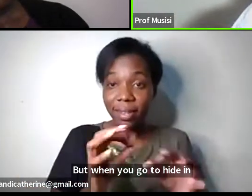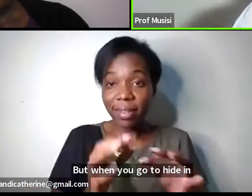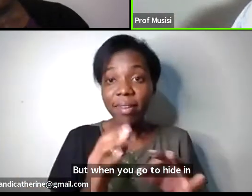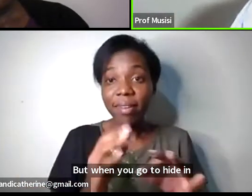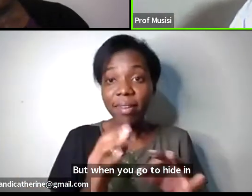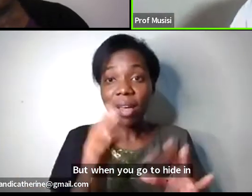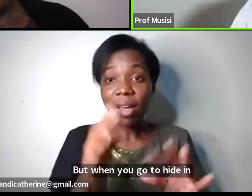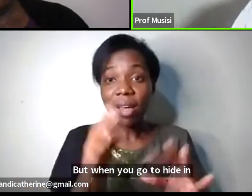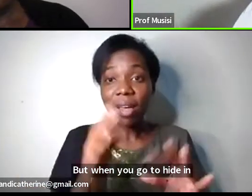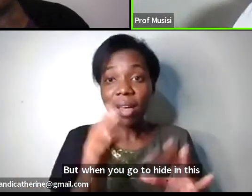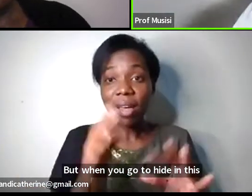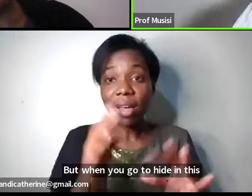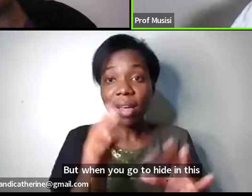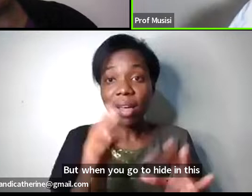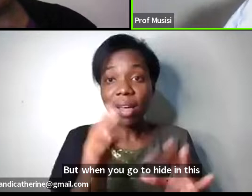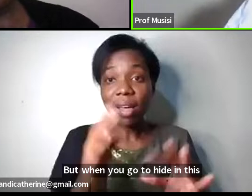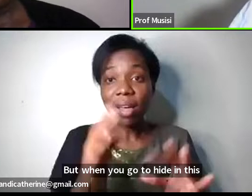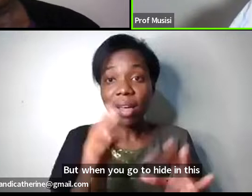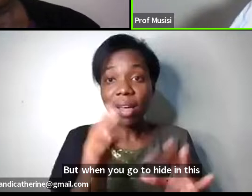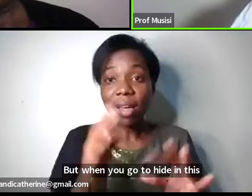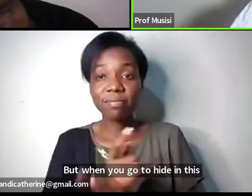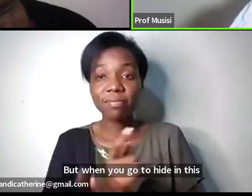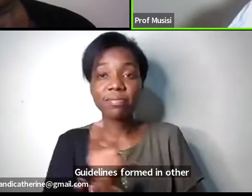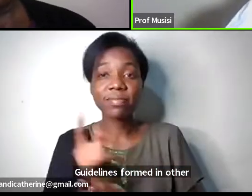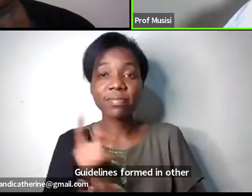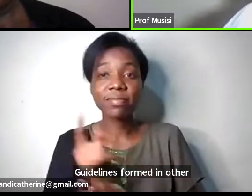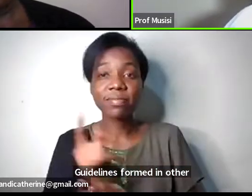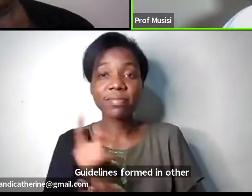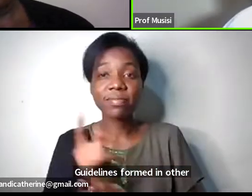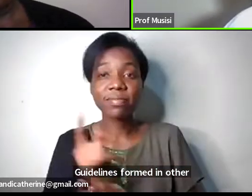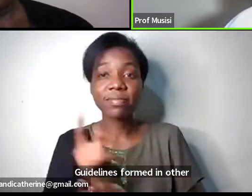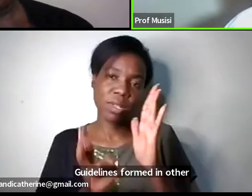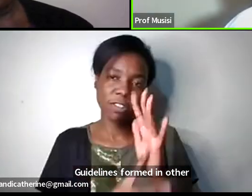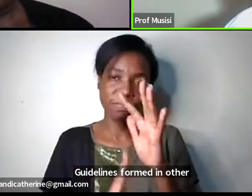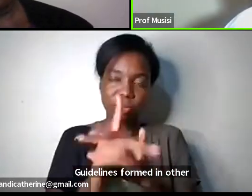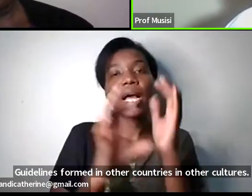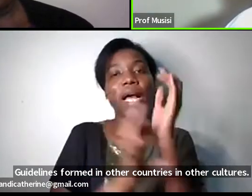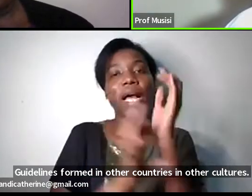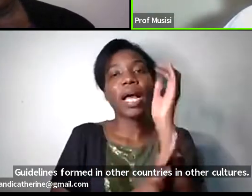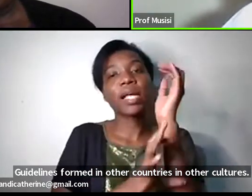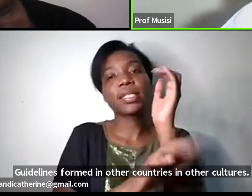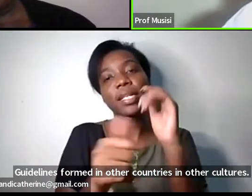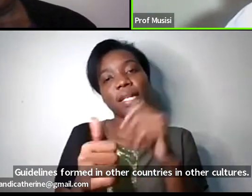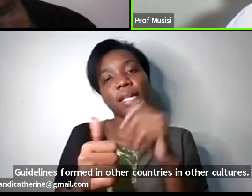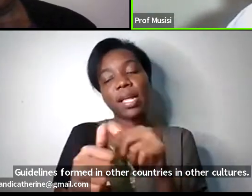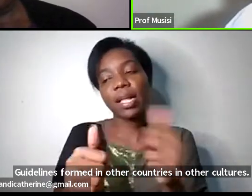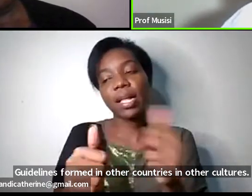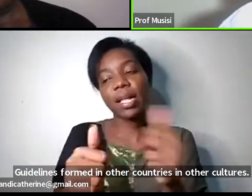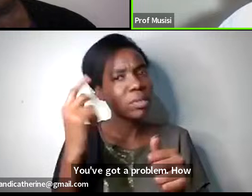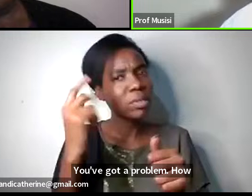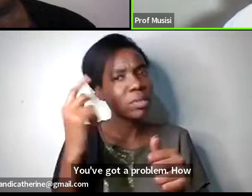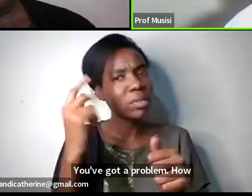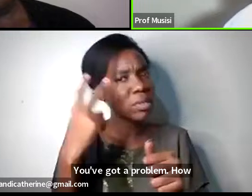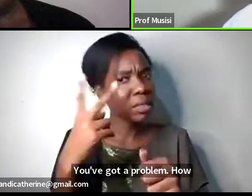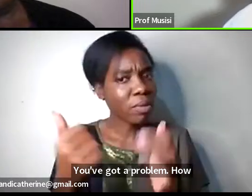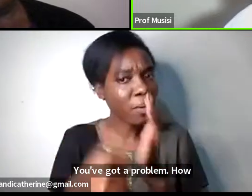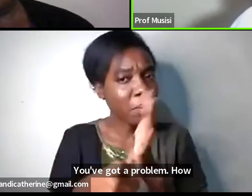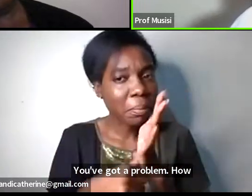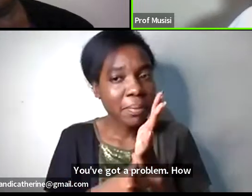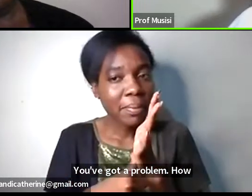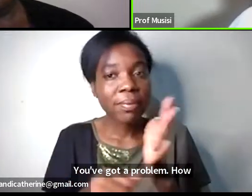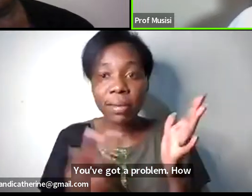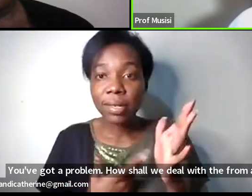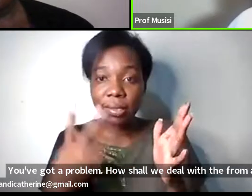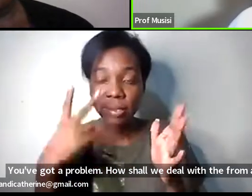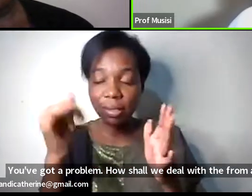guidelines formed in other countries, in other cultures, you get a problem. You know, how shall we deal with rape trauma, massive rape